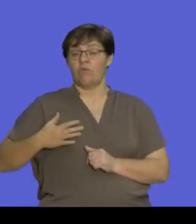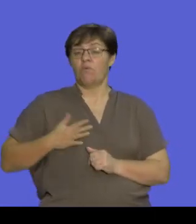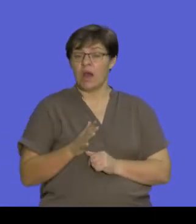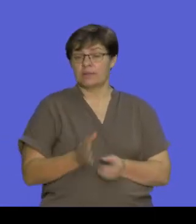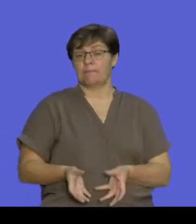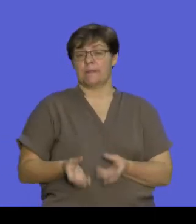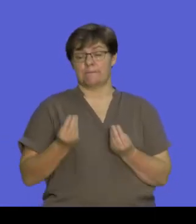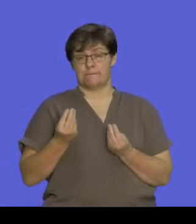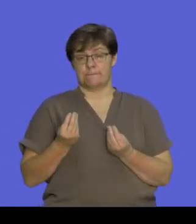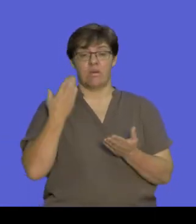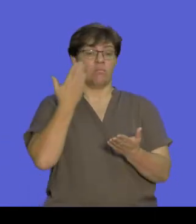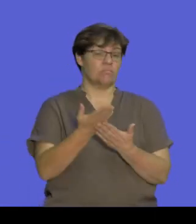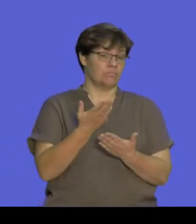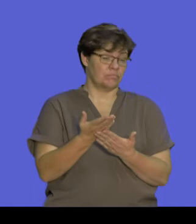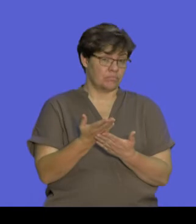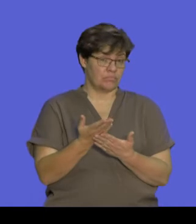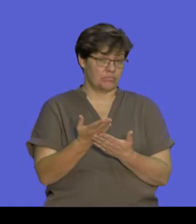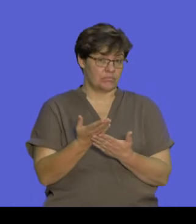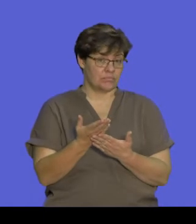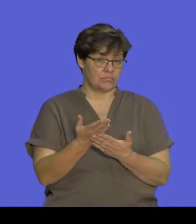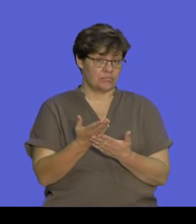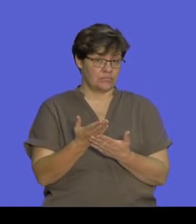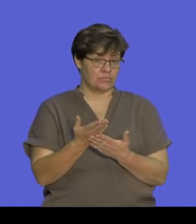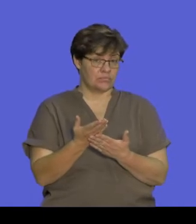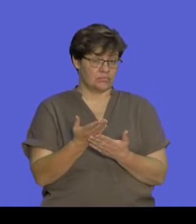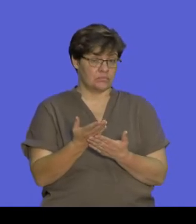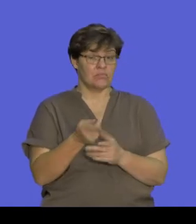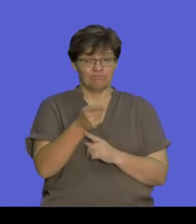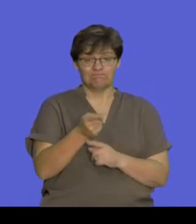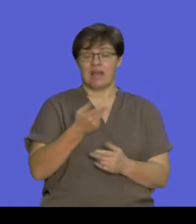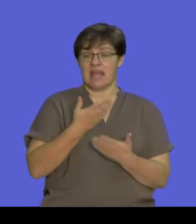the probabilities now of her being able to